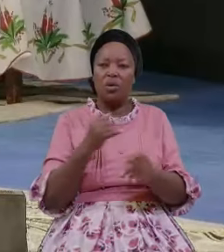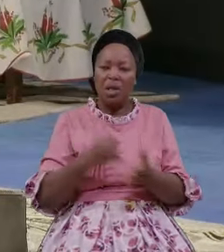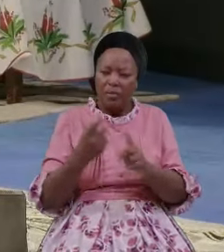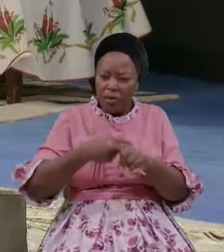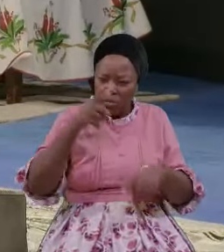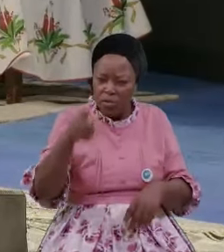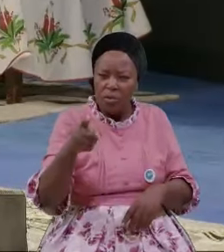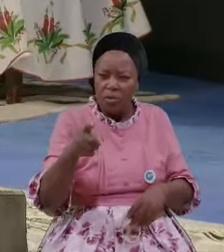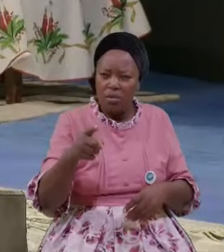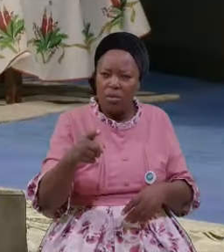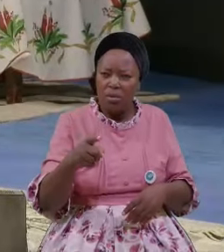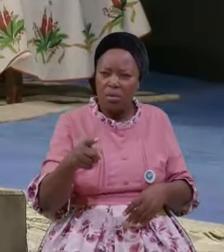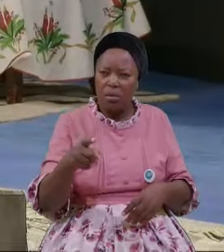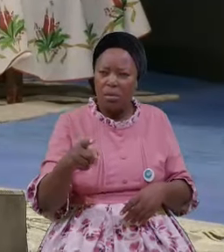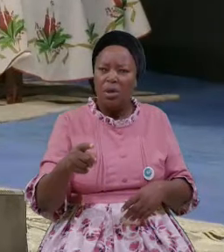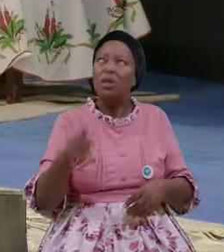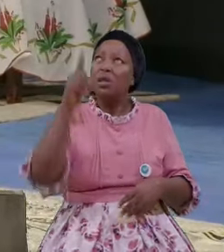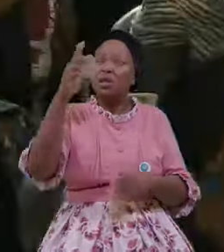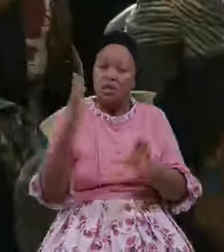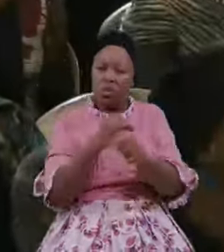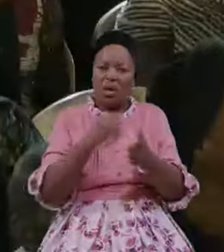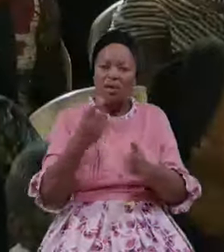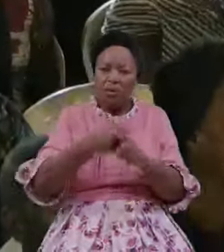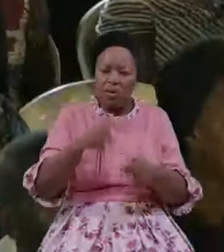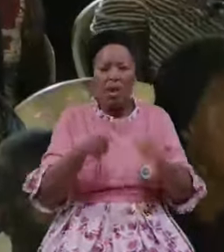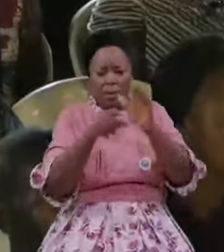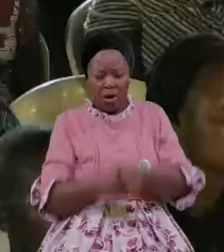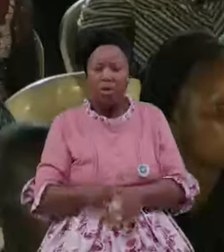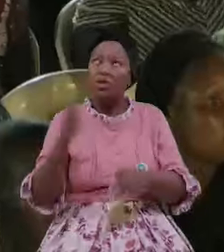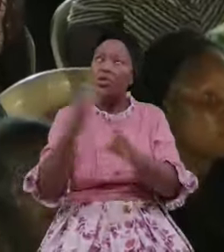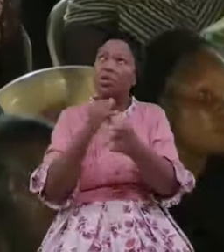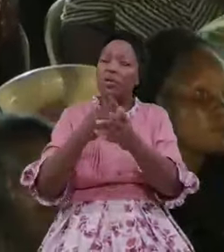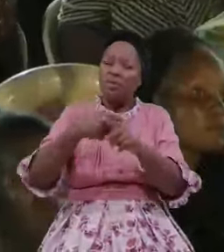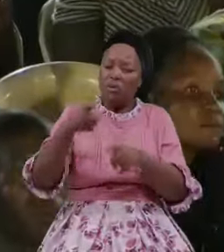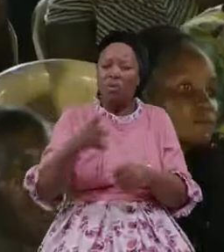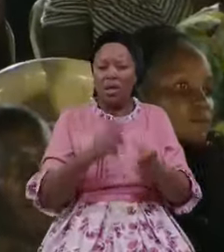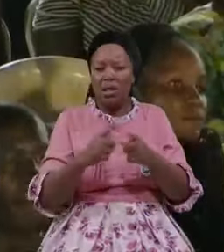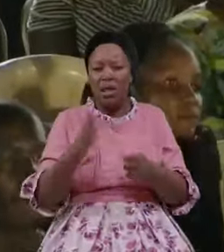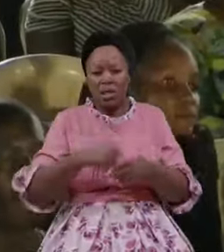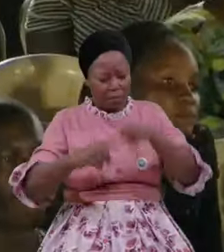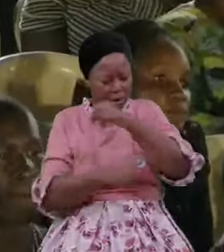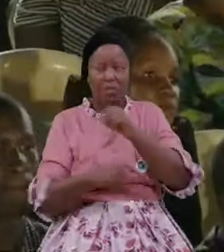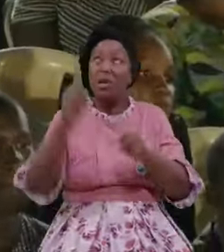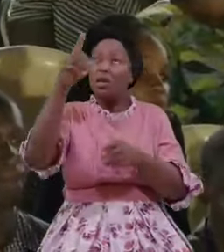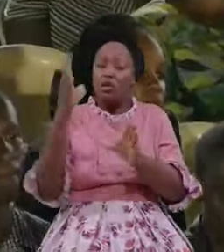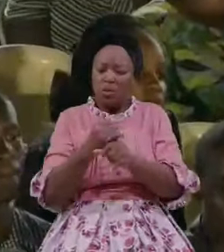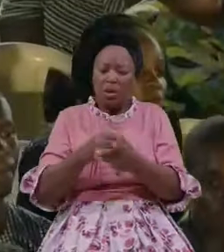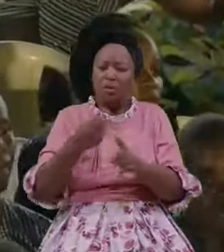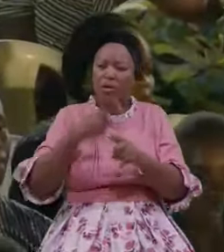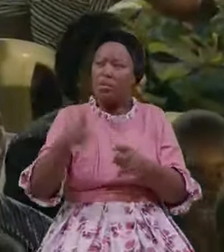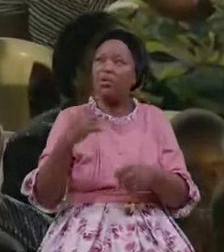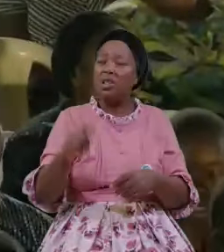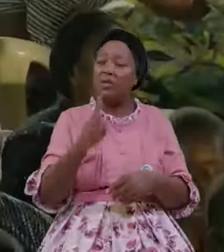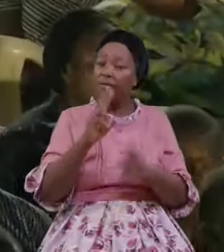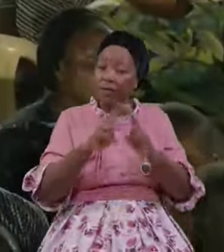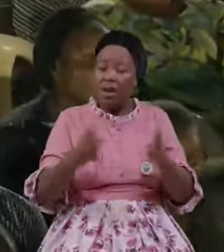He took it from you, the pressure. He took it from you, the punishment. He took it from you, the very presence